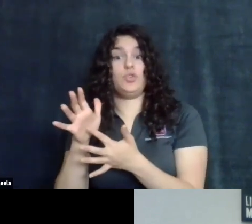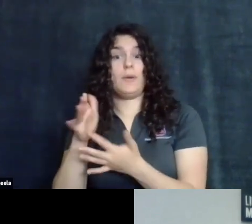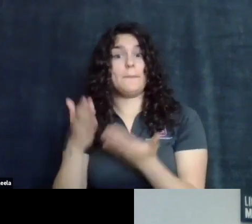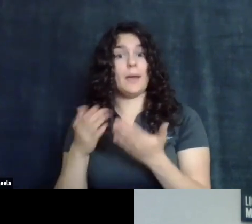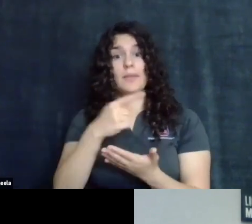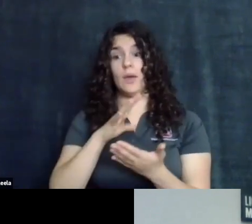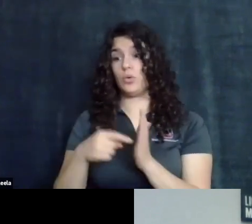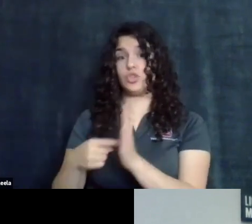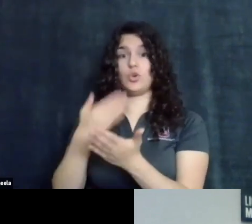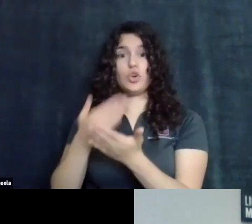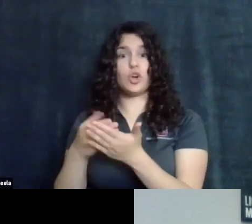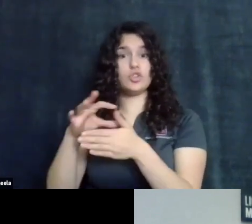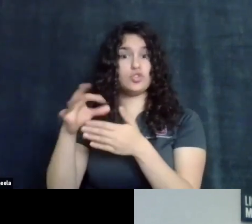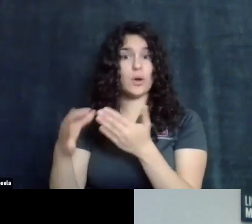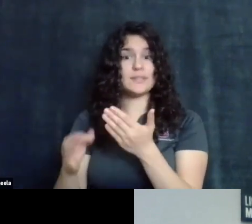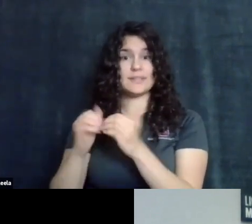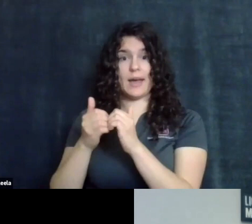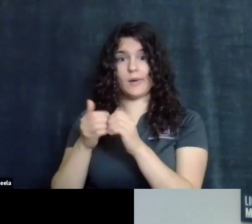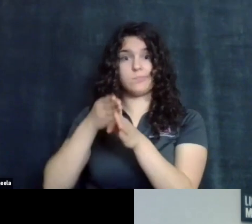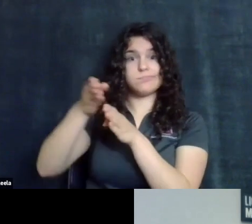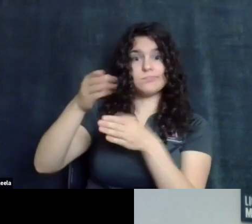choices for you in your academic career.